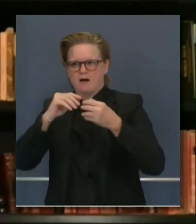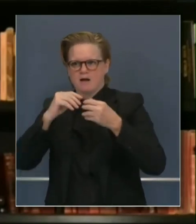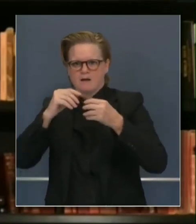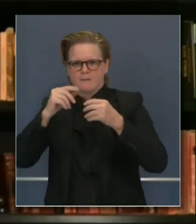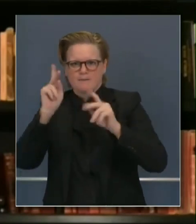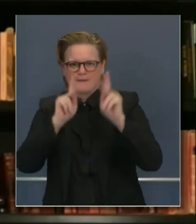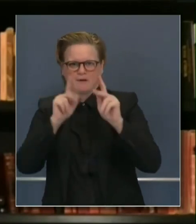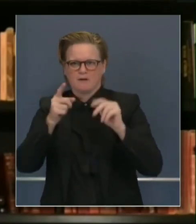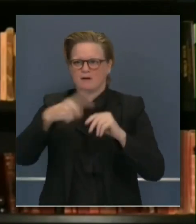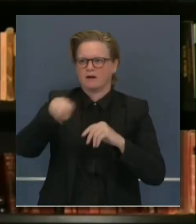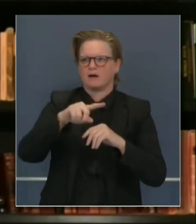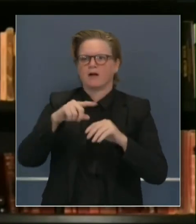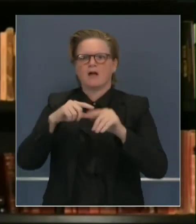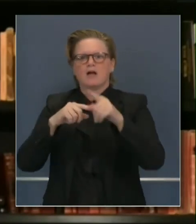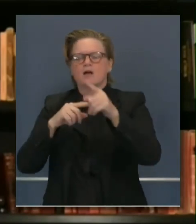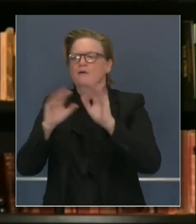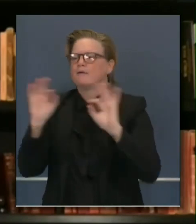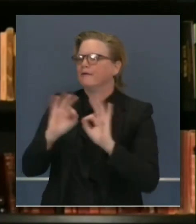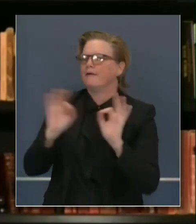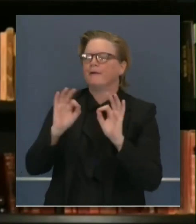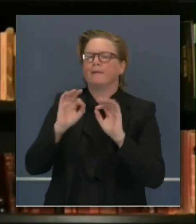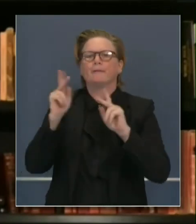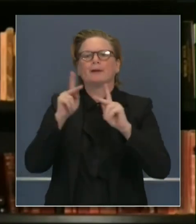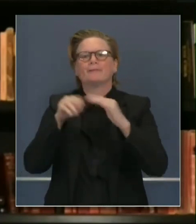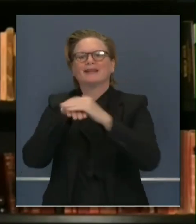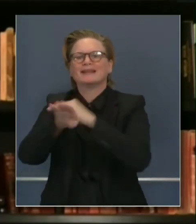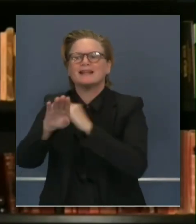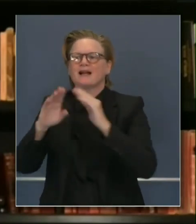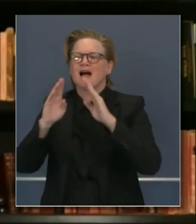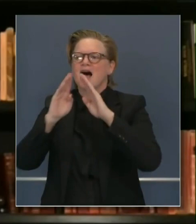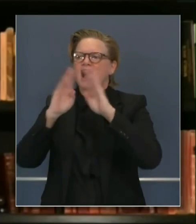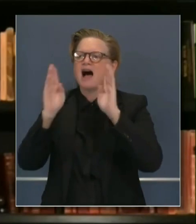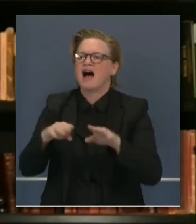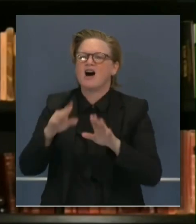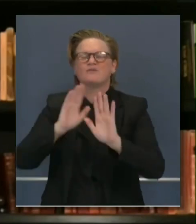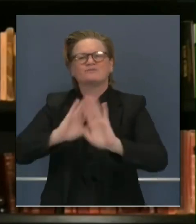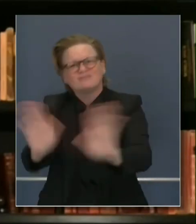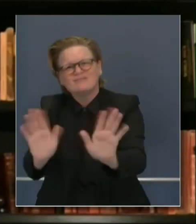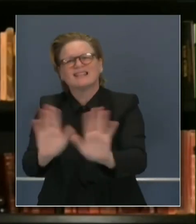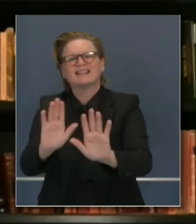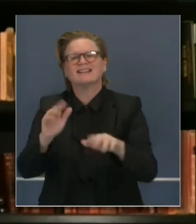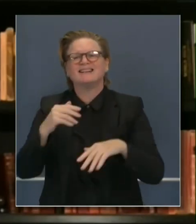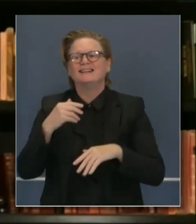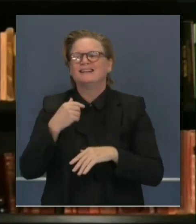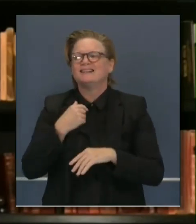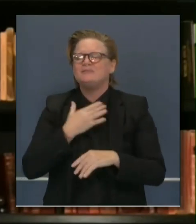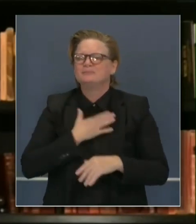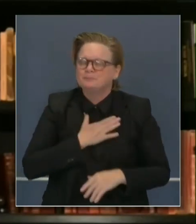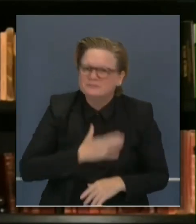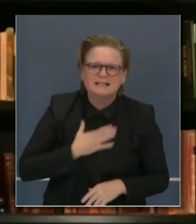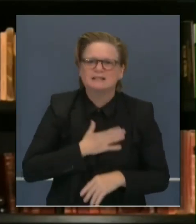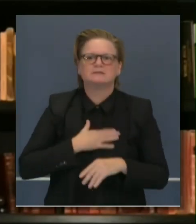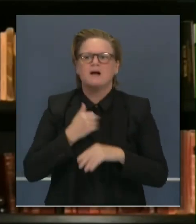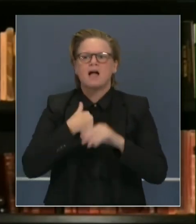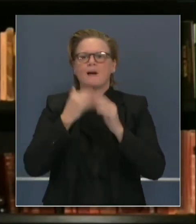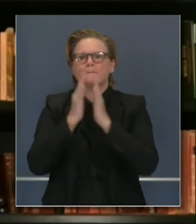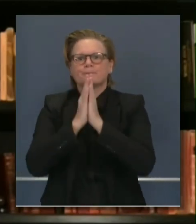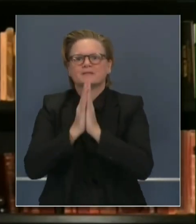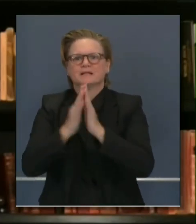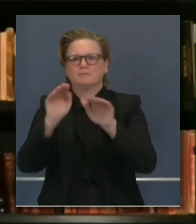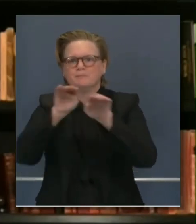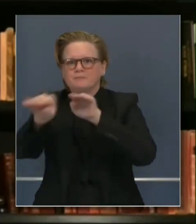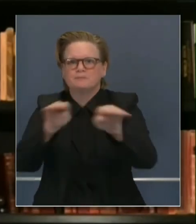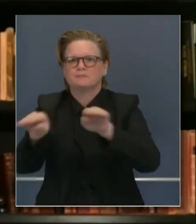people. We're really imploring people not to have those gatherings. That's the new order. Those are the new guidelines. And